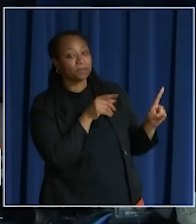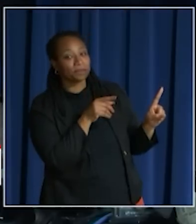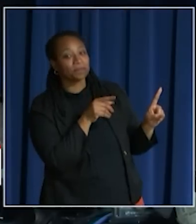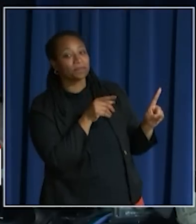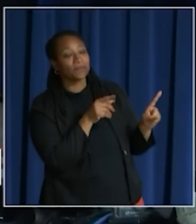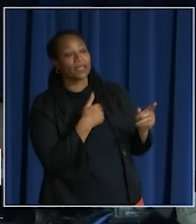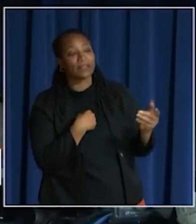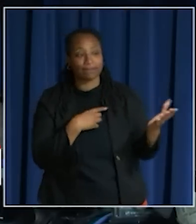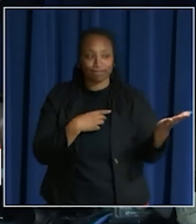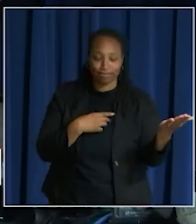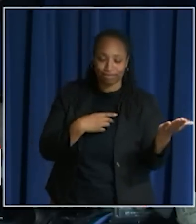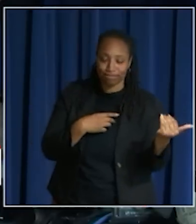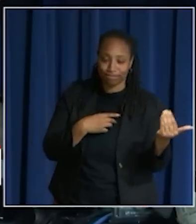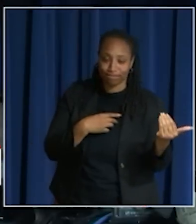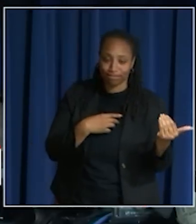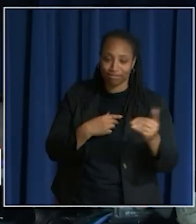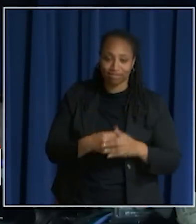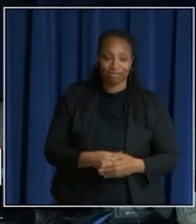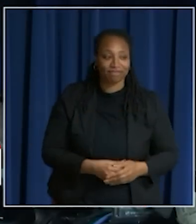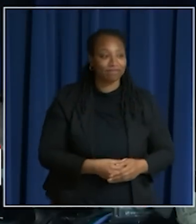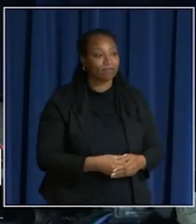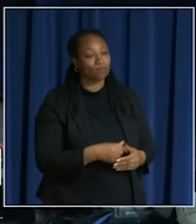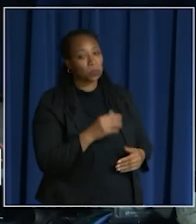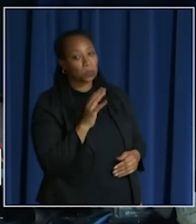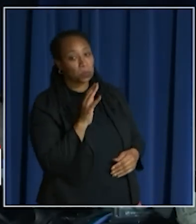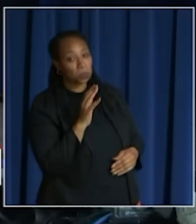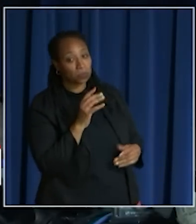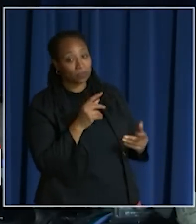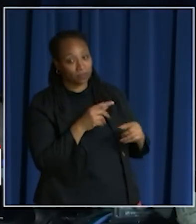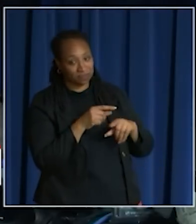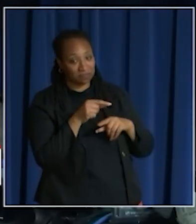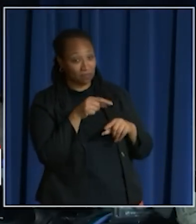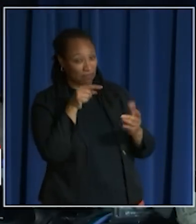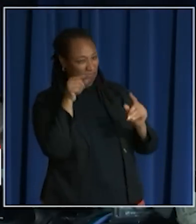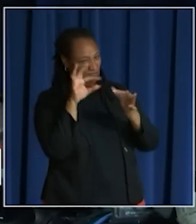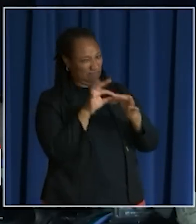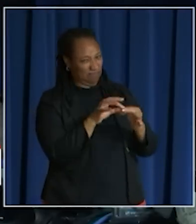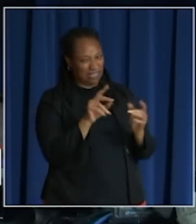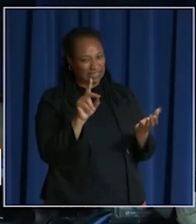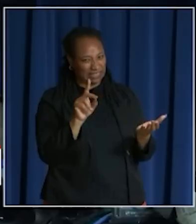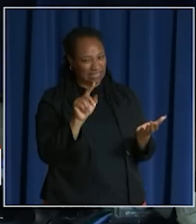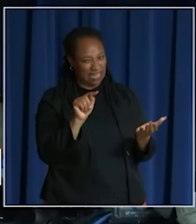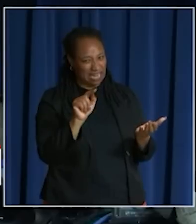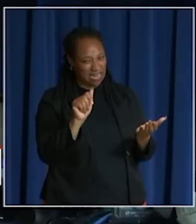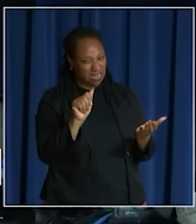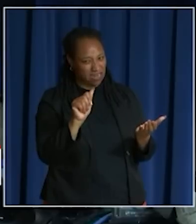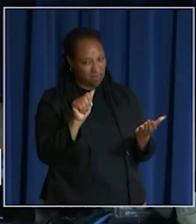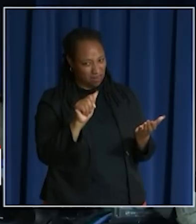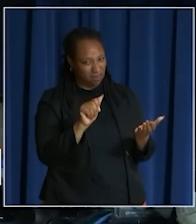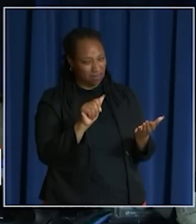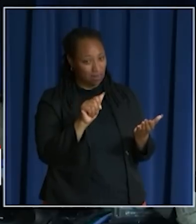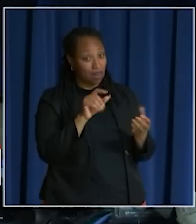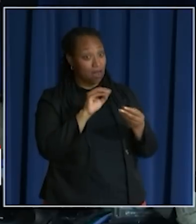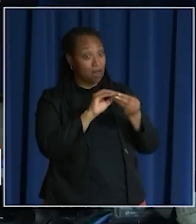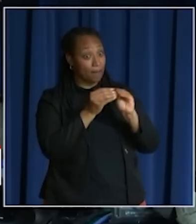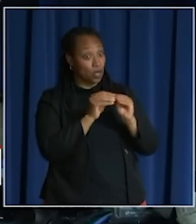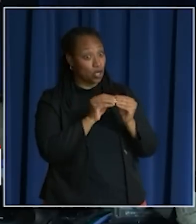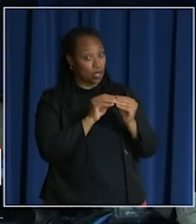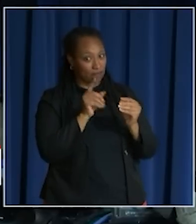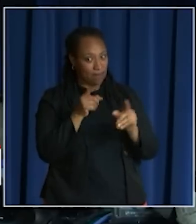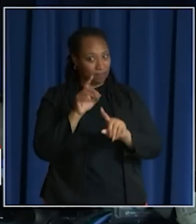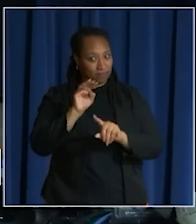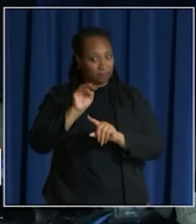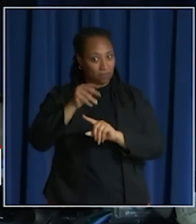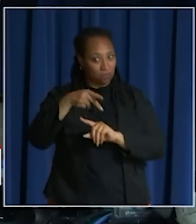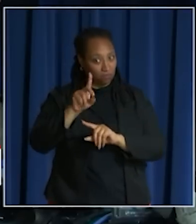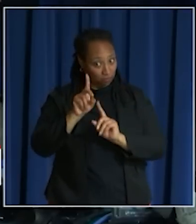bring up data a lot. We've talked about how the data has come from MPD, saying that crime has been going down. However, this morning, Trump